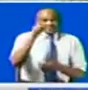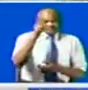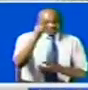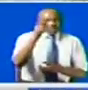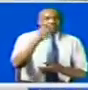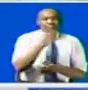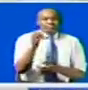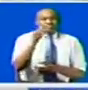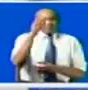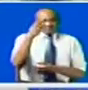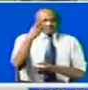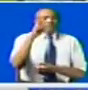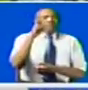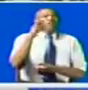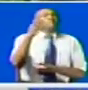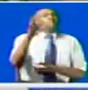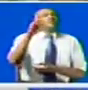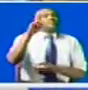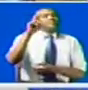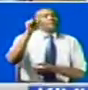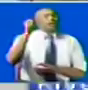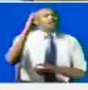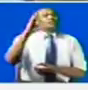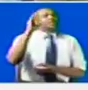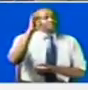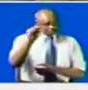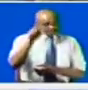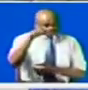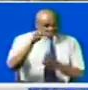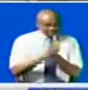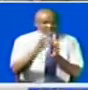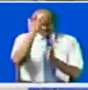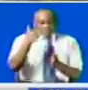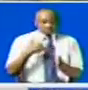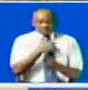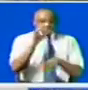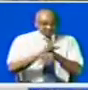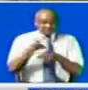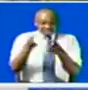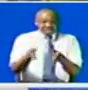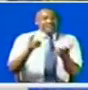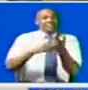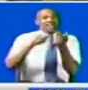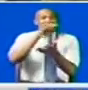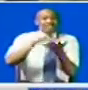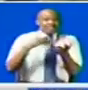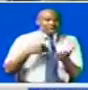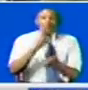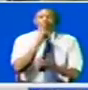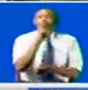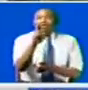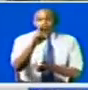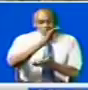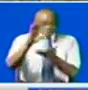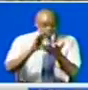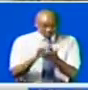Francis Catholic Church, which is the tallying center for Ruiru constituency, which is in Kiambu County.